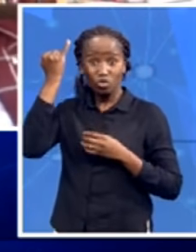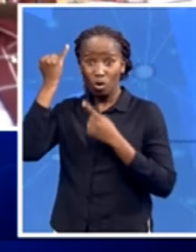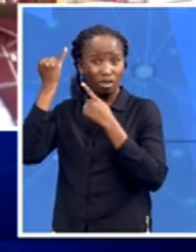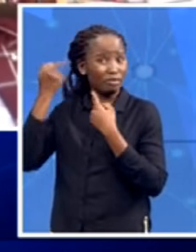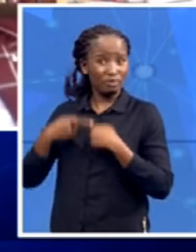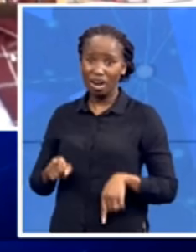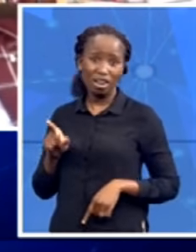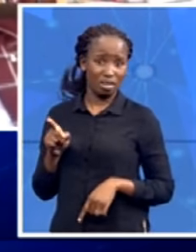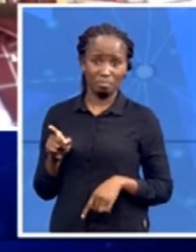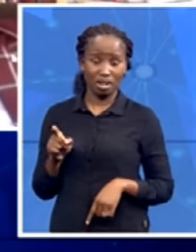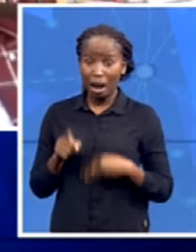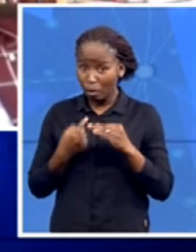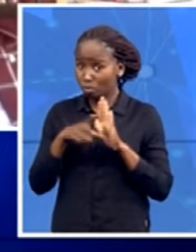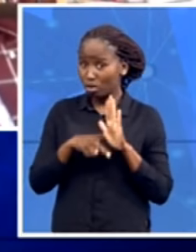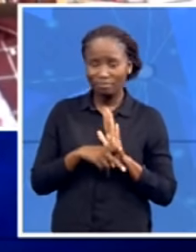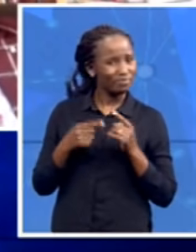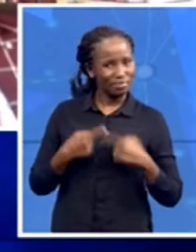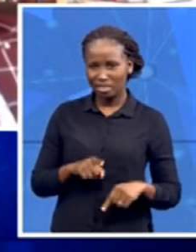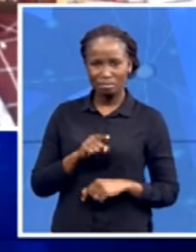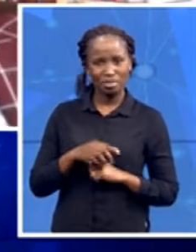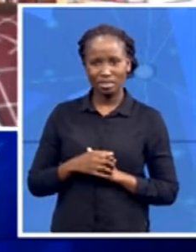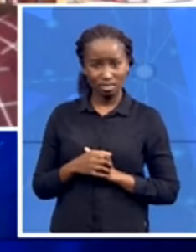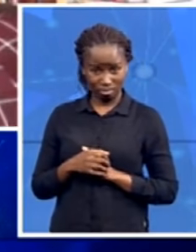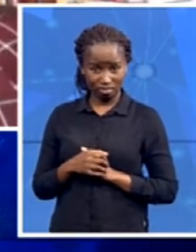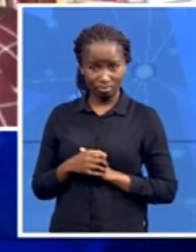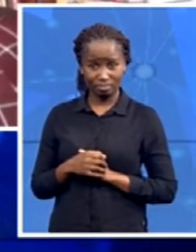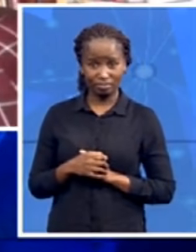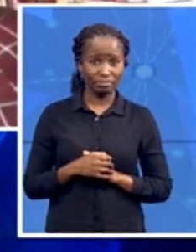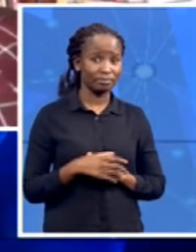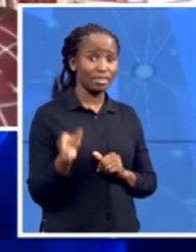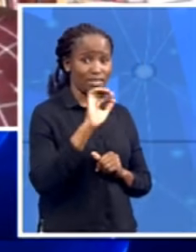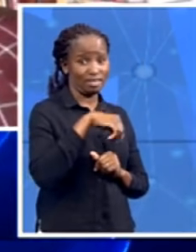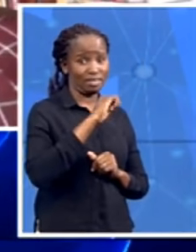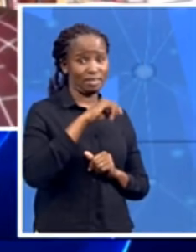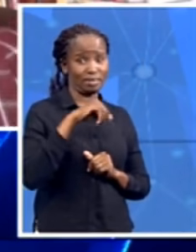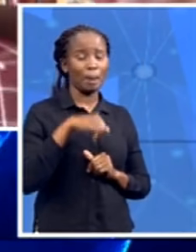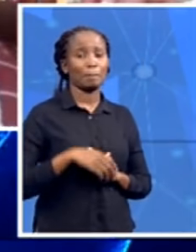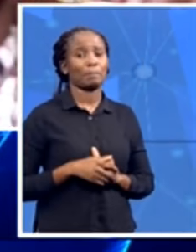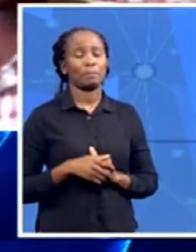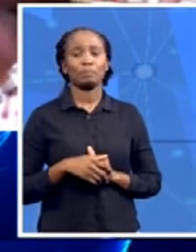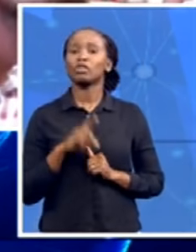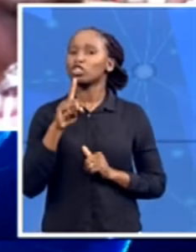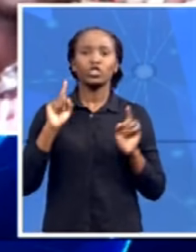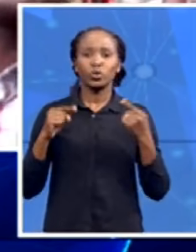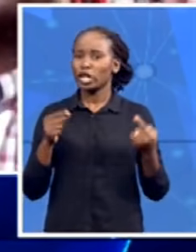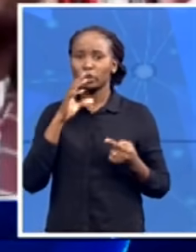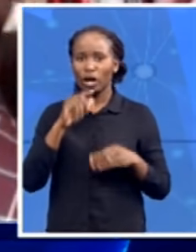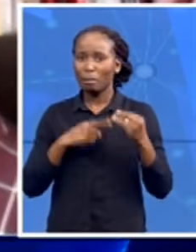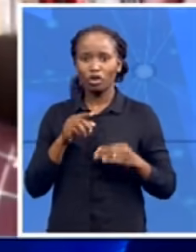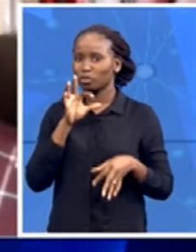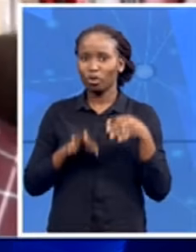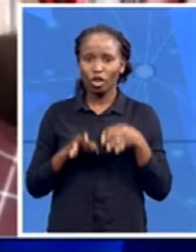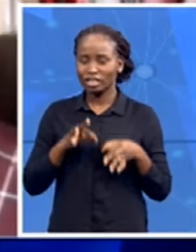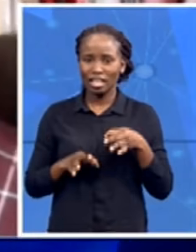so forth. Yeah. You cannot talk politics and not talk